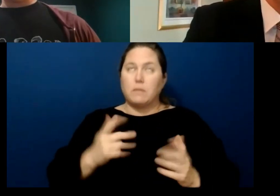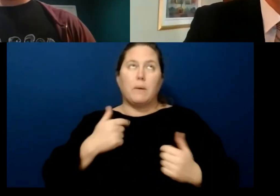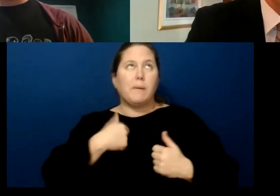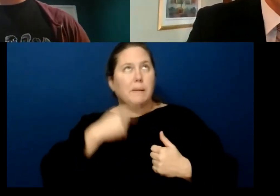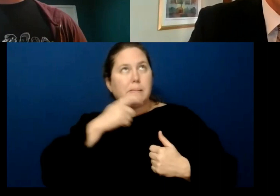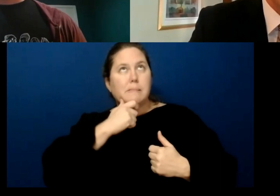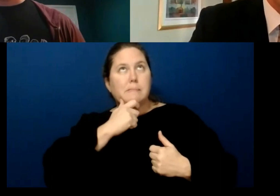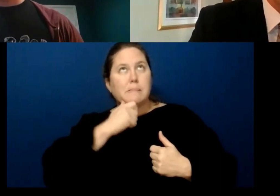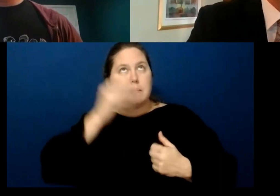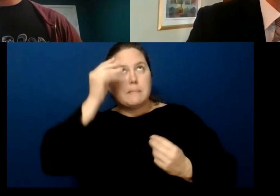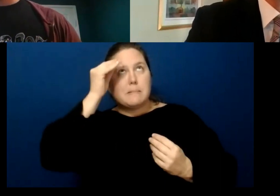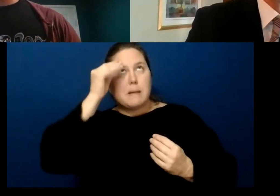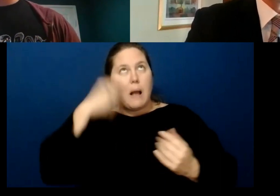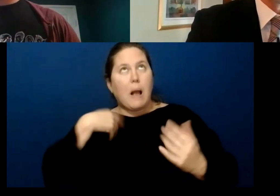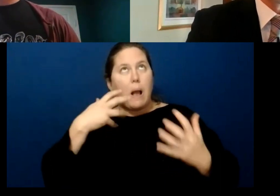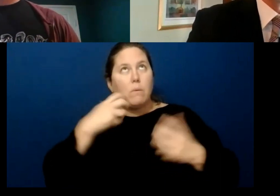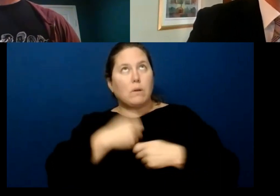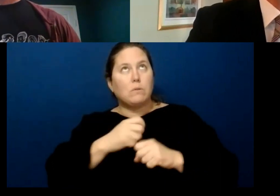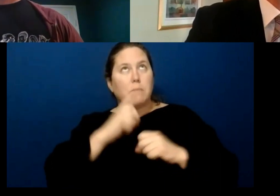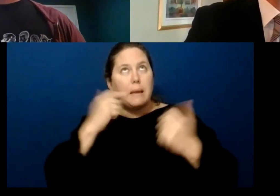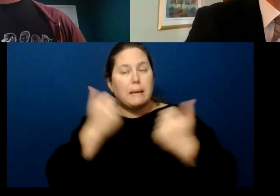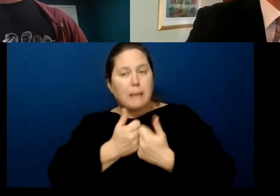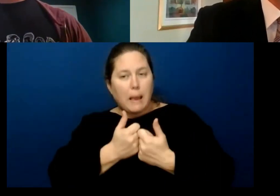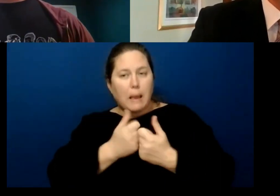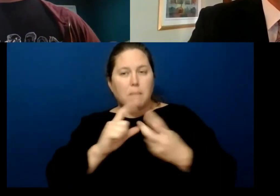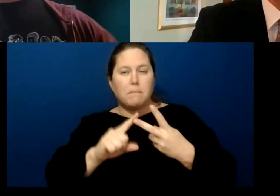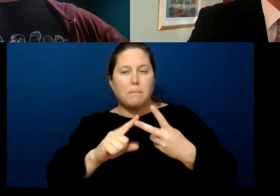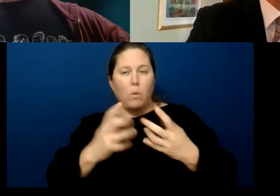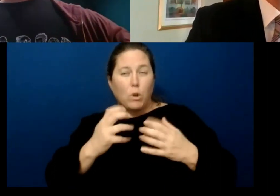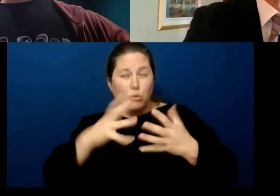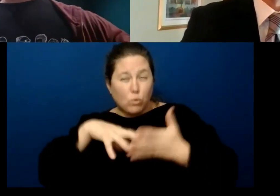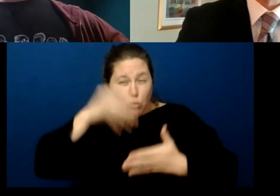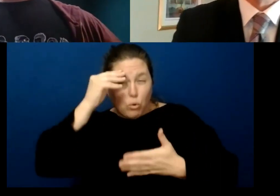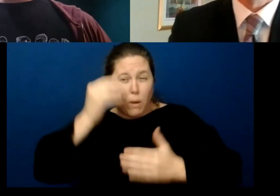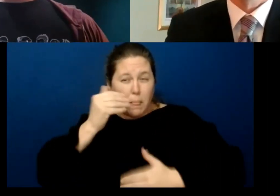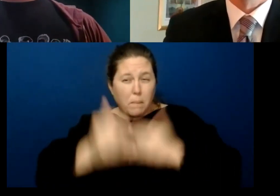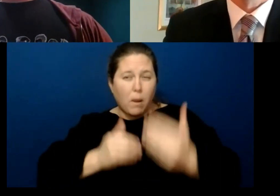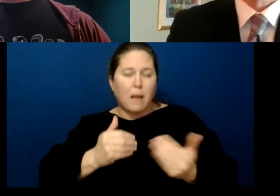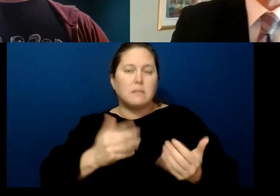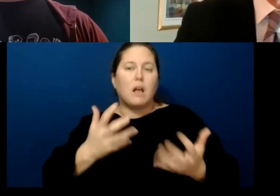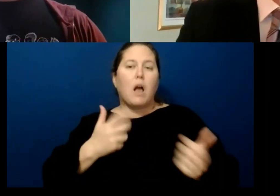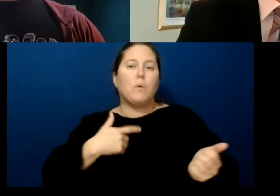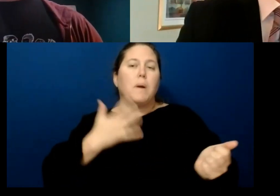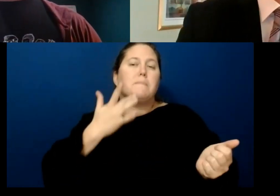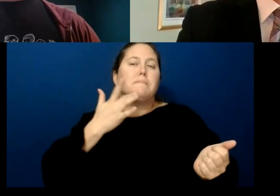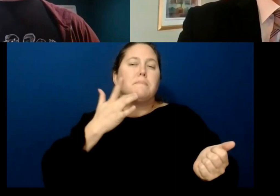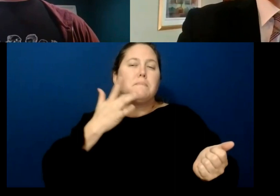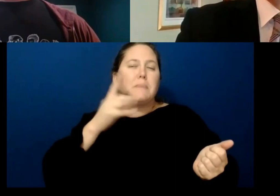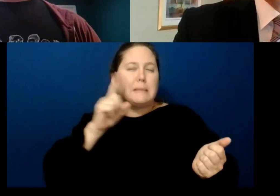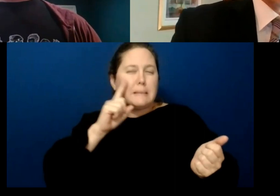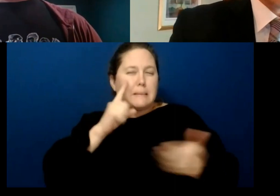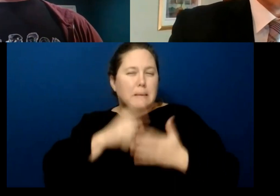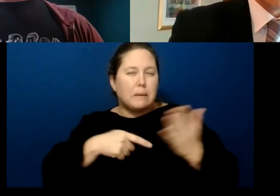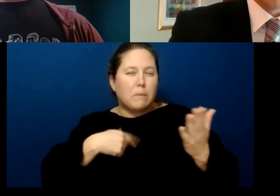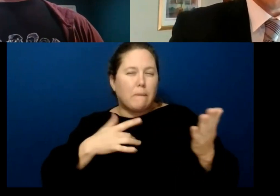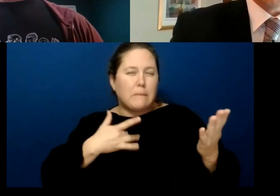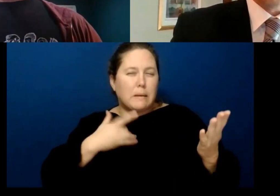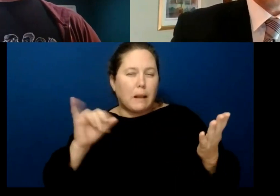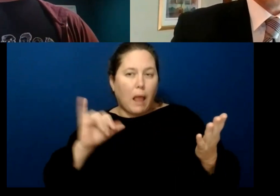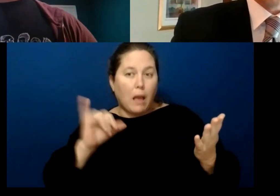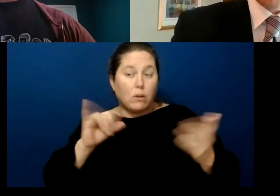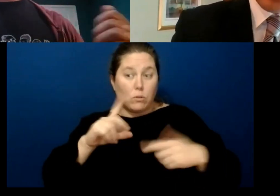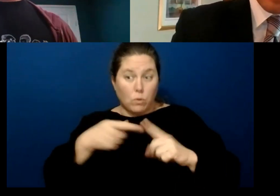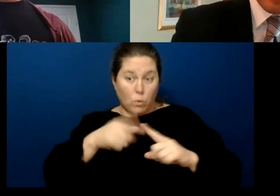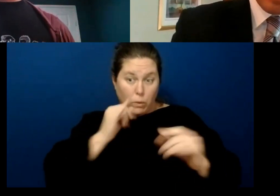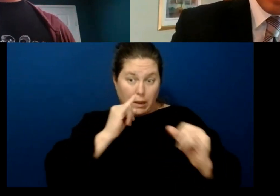so that I can start to learn the process and start to see what that's like, so that I can then, when I go for an interview for an internship, I